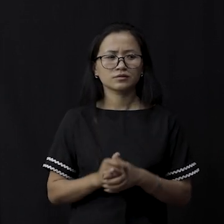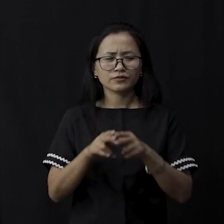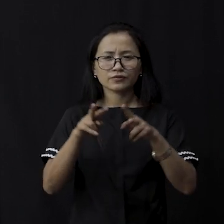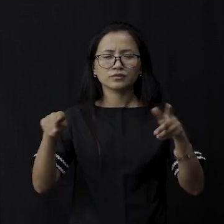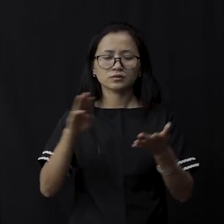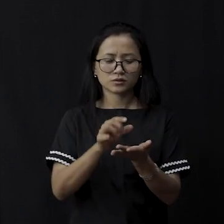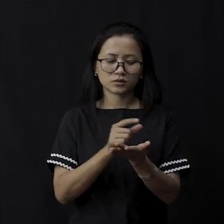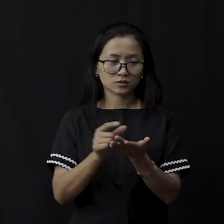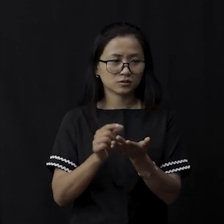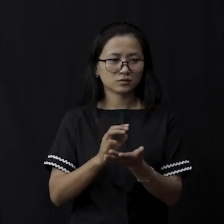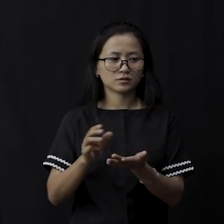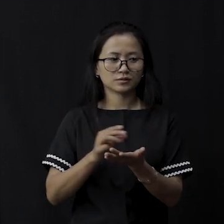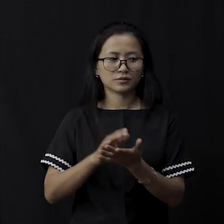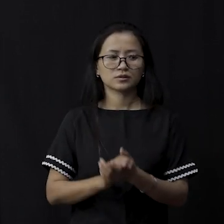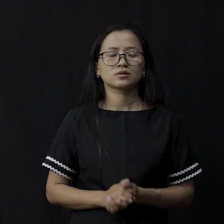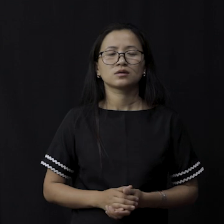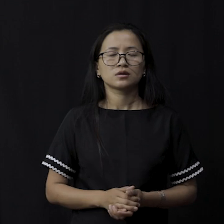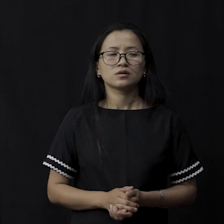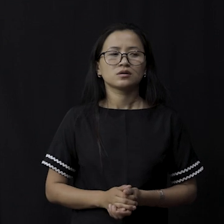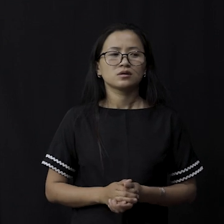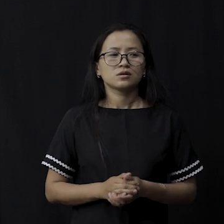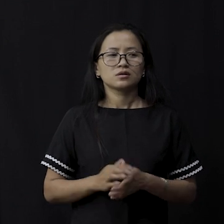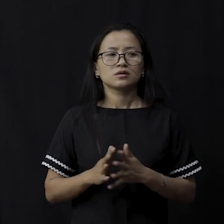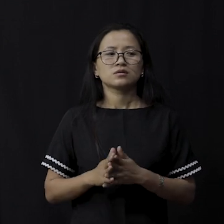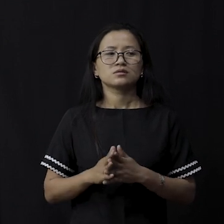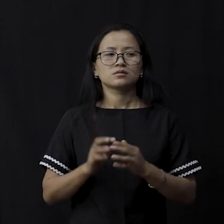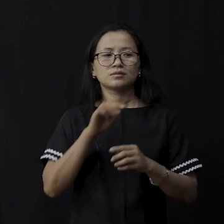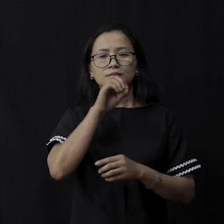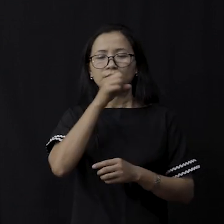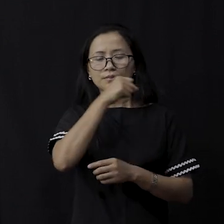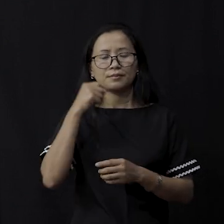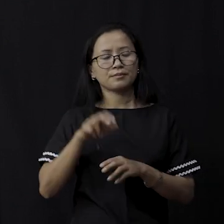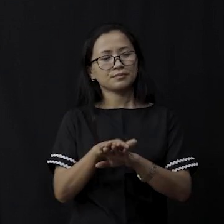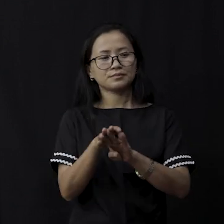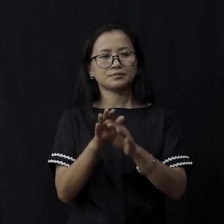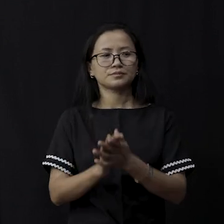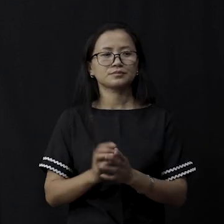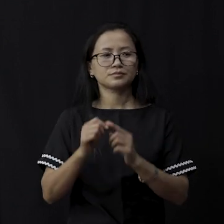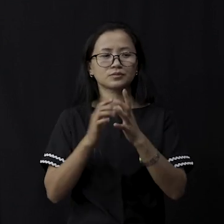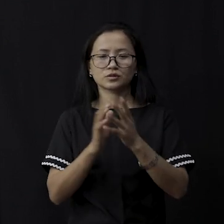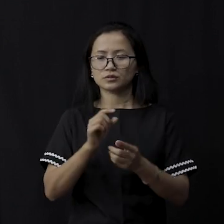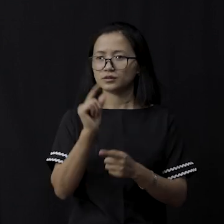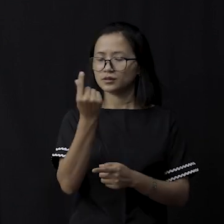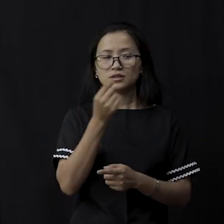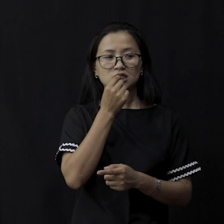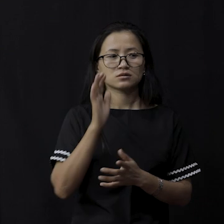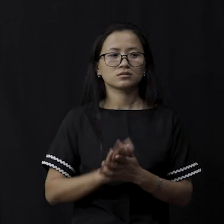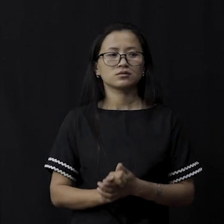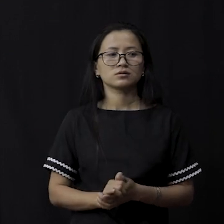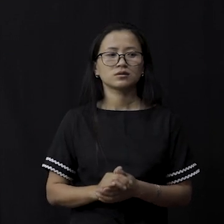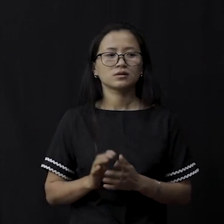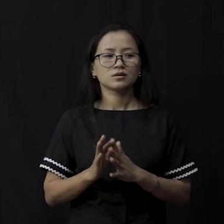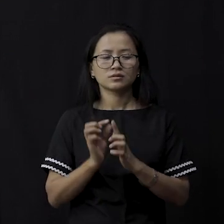the sources of proteins are meat, fish, poultry, like the chicken and all, eggs, pulses, cereals,